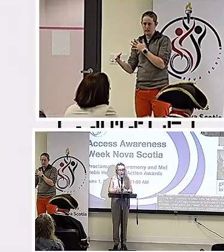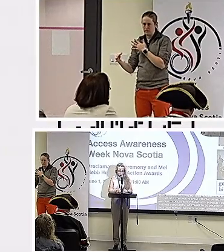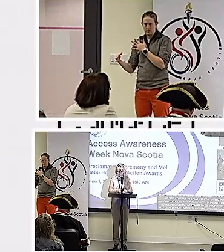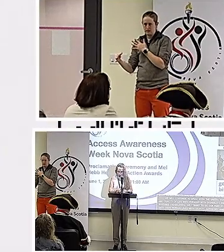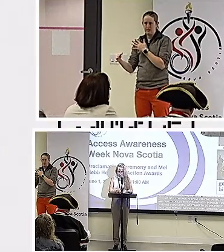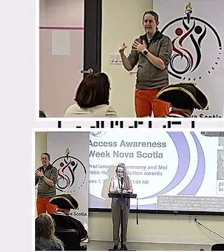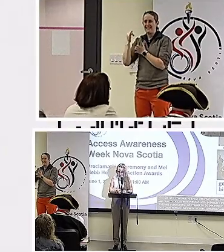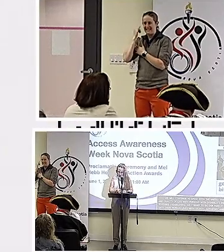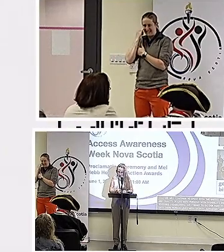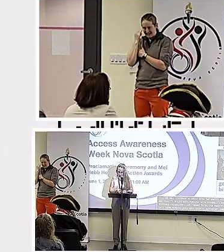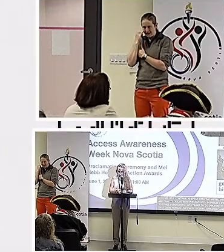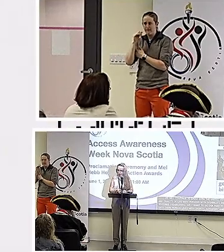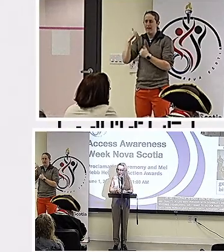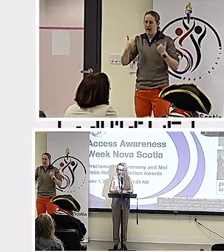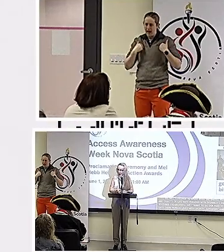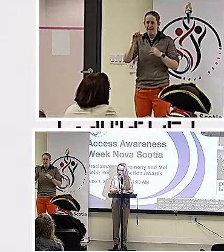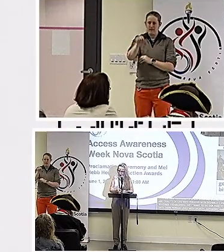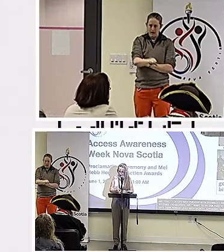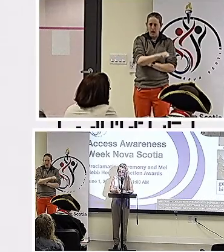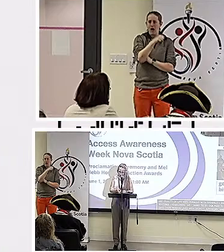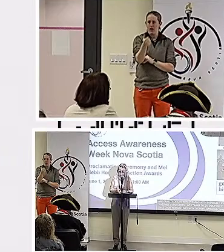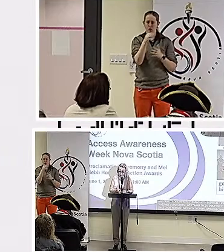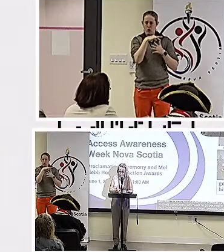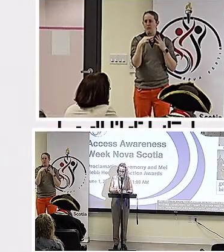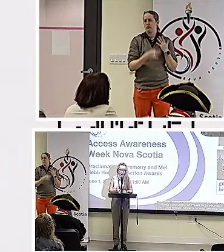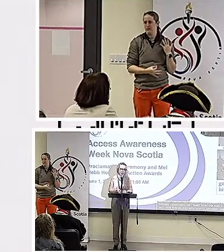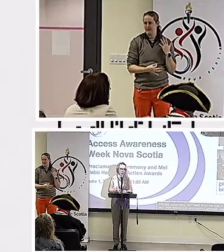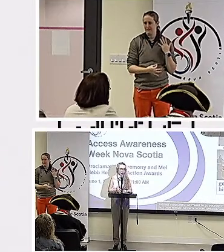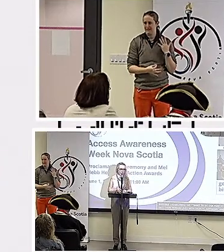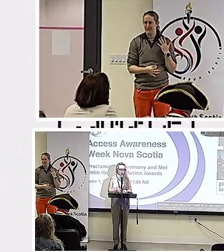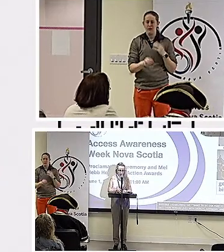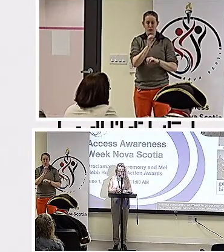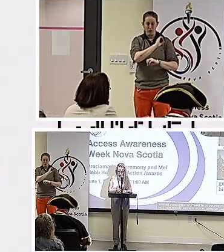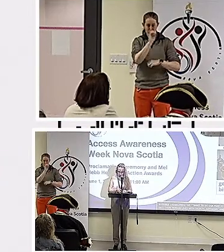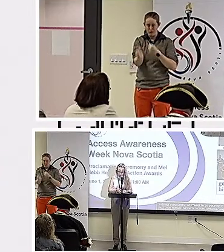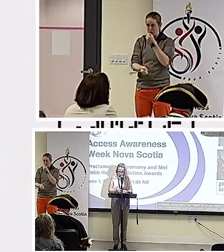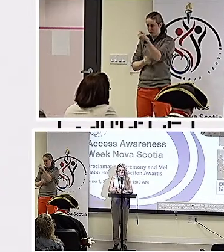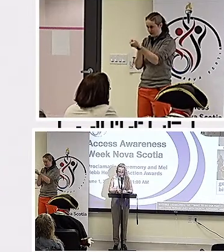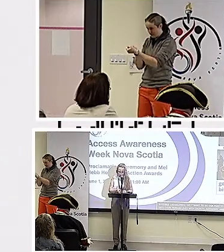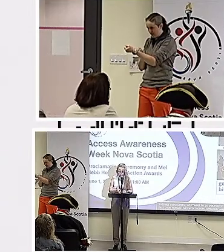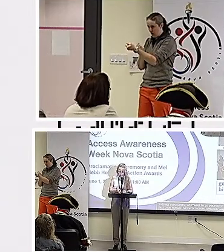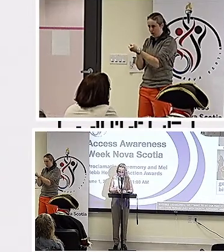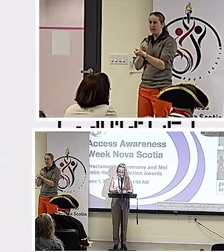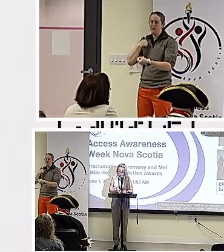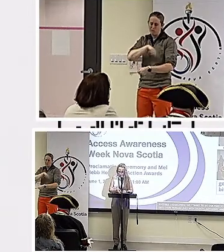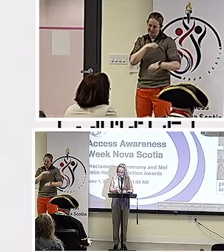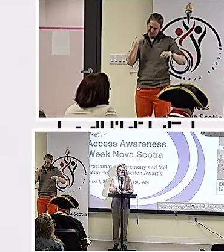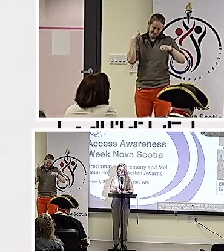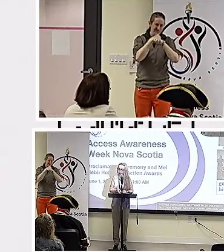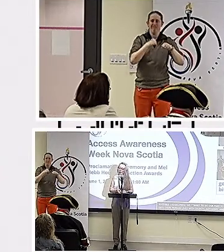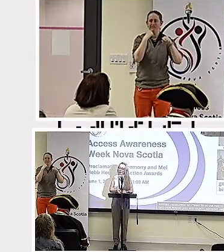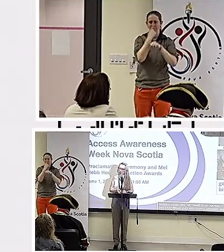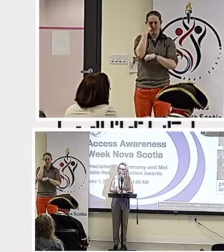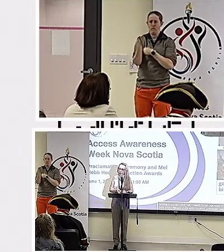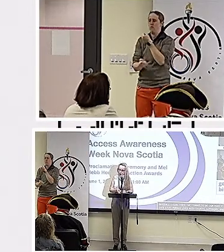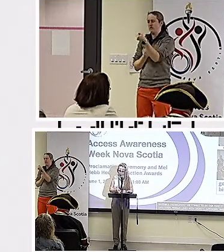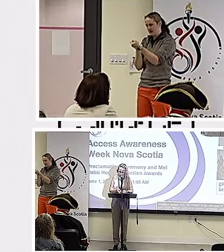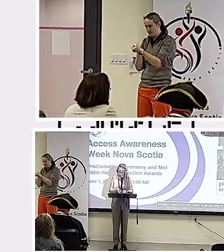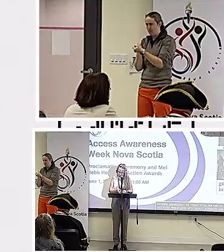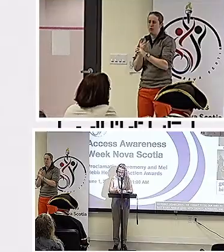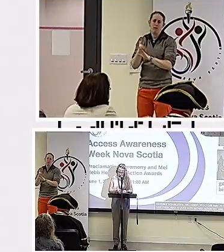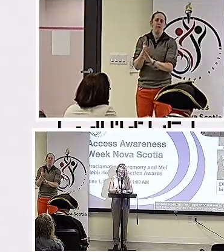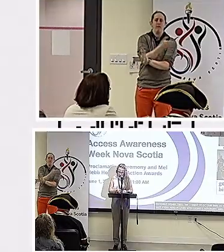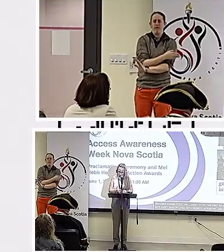an alternative to the adequate disability supports, housing, healthcare, income